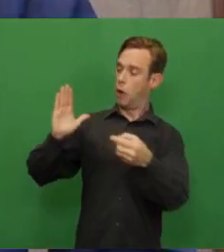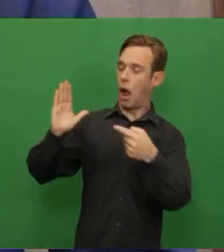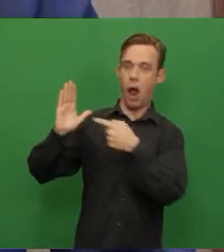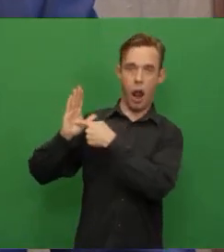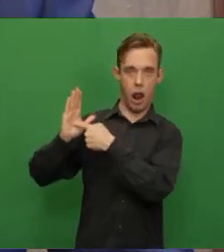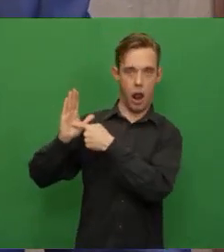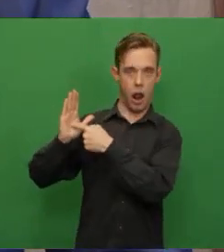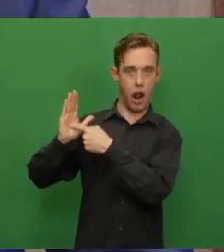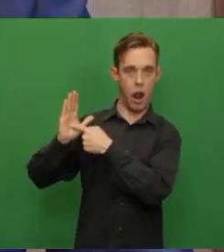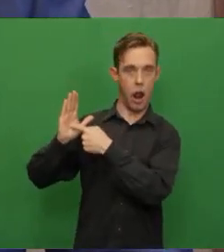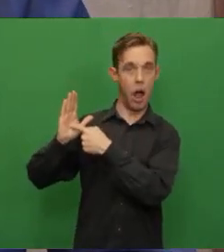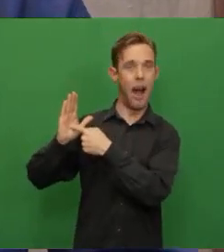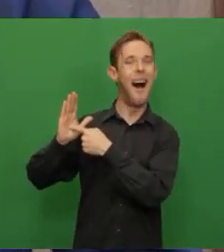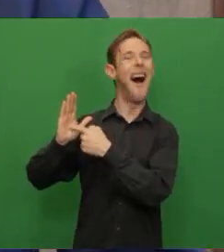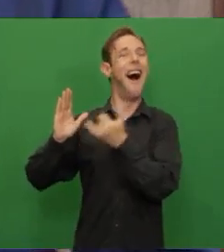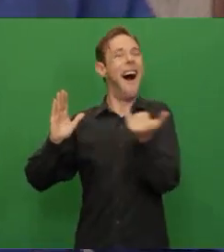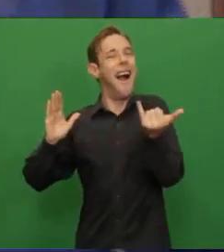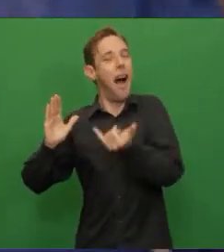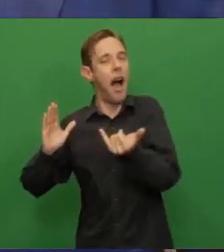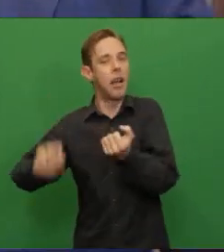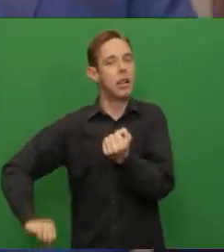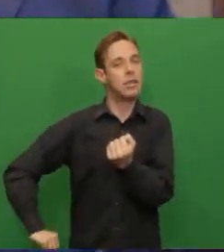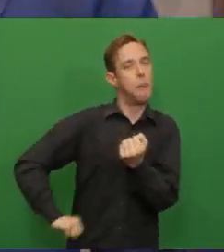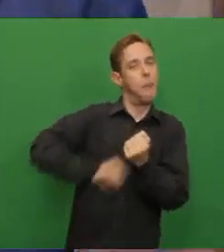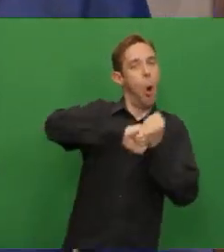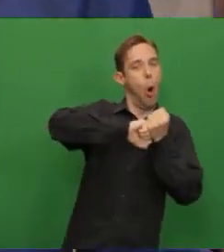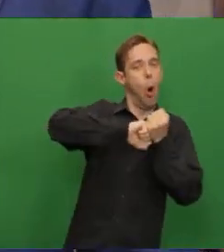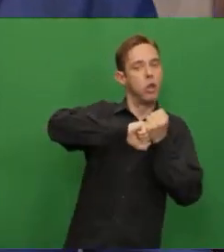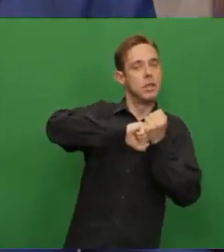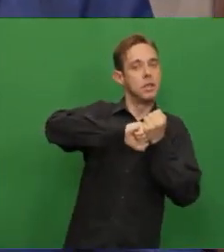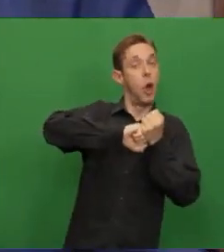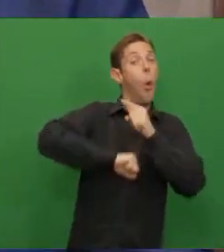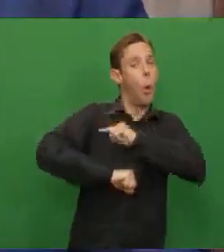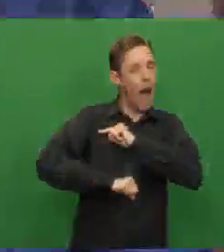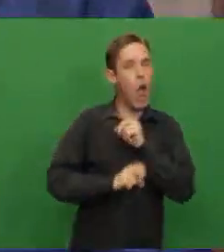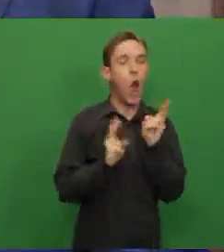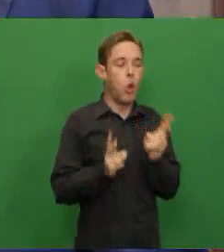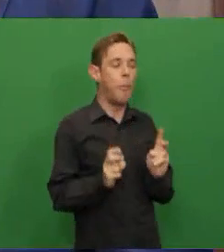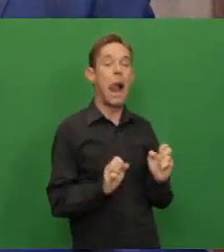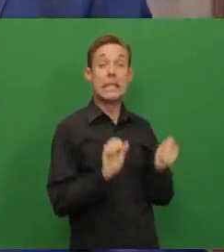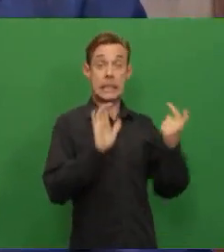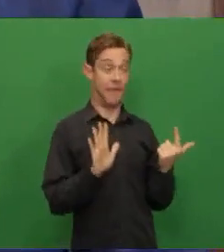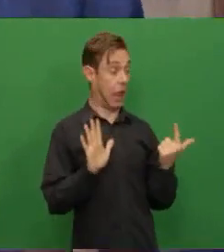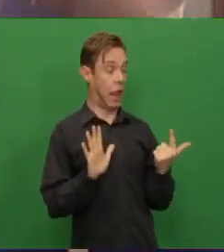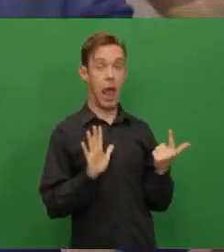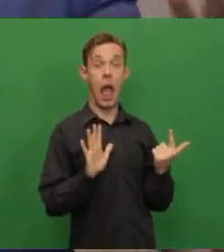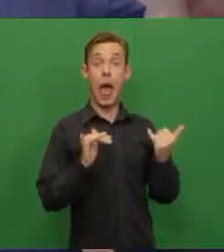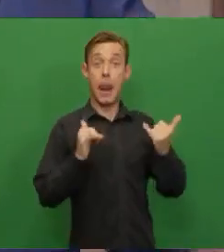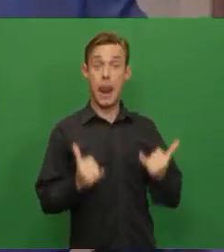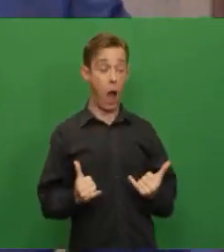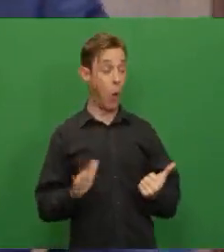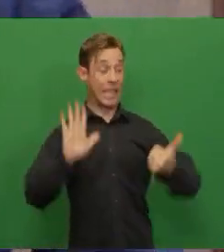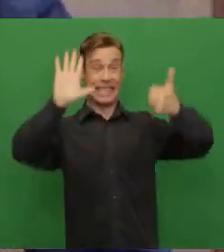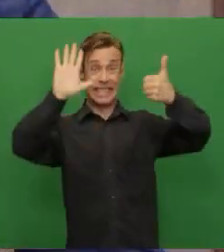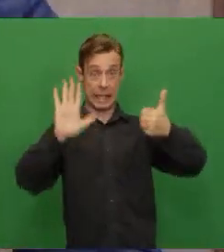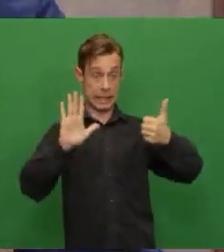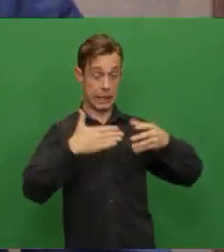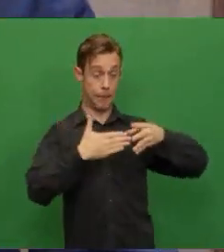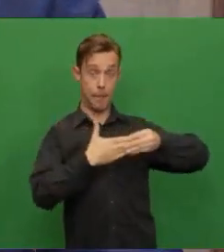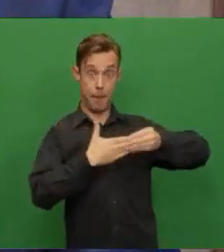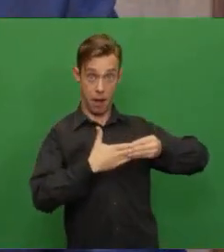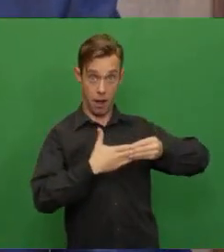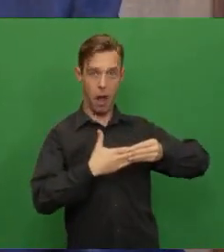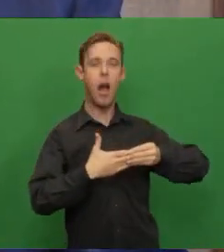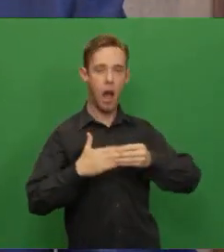a 7th MPC member. That MPC member must debate with all the others before we could arrive